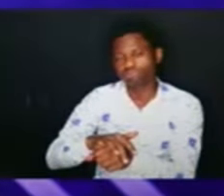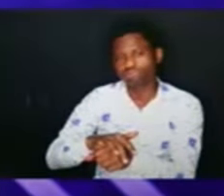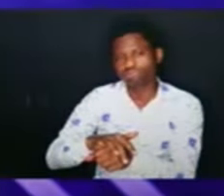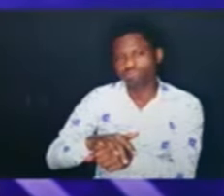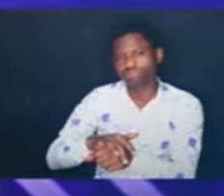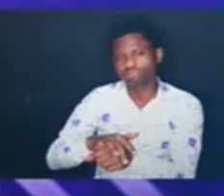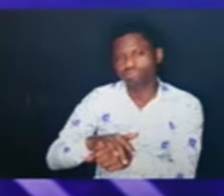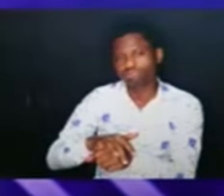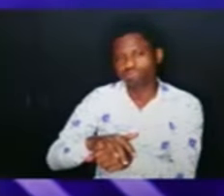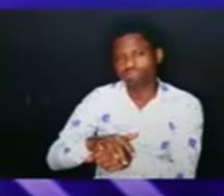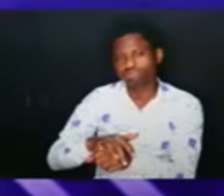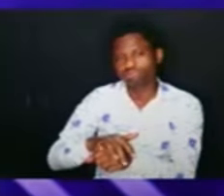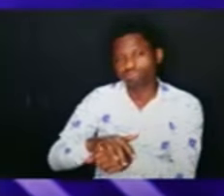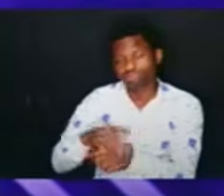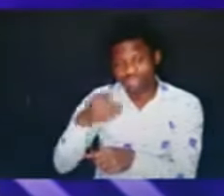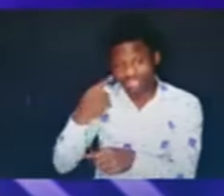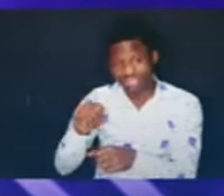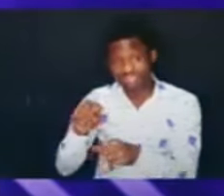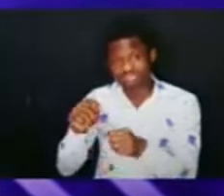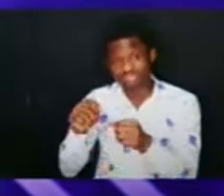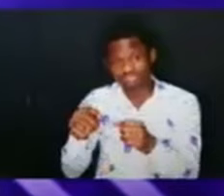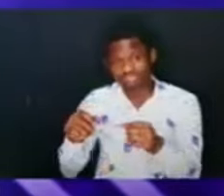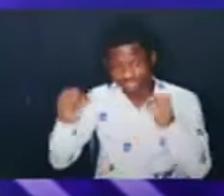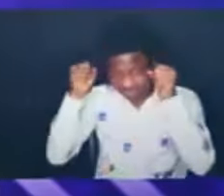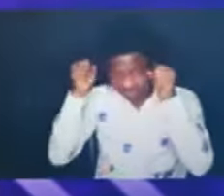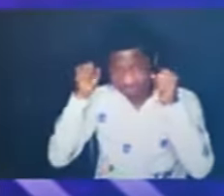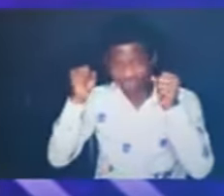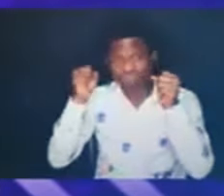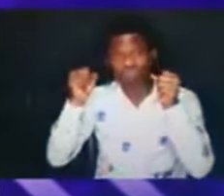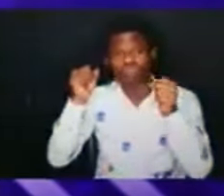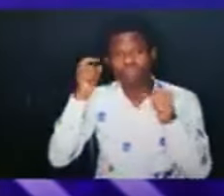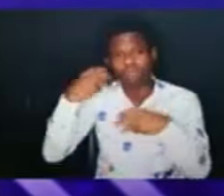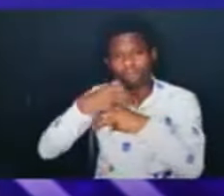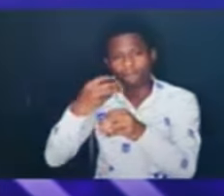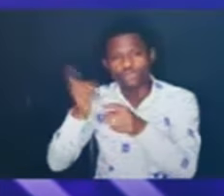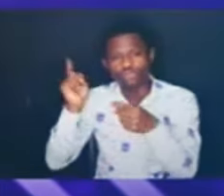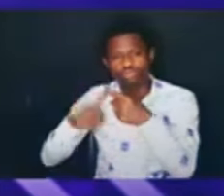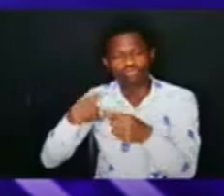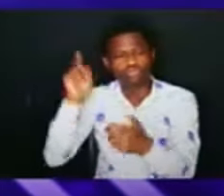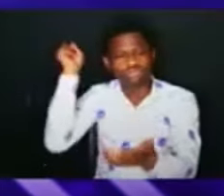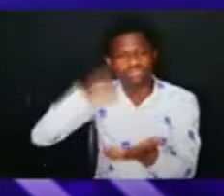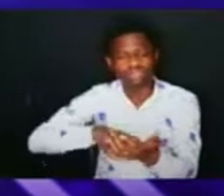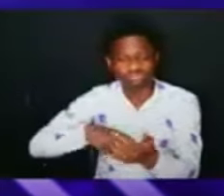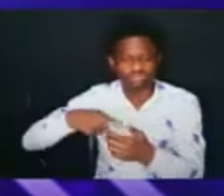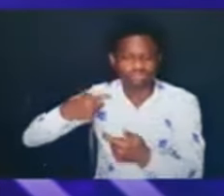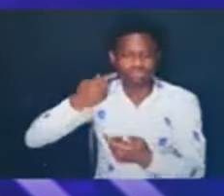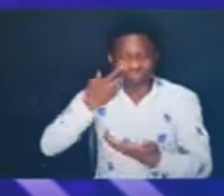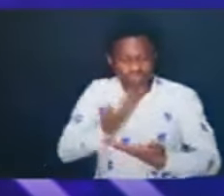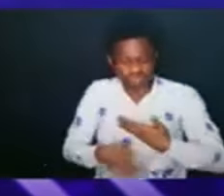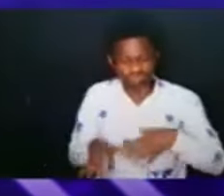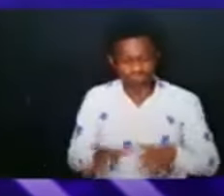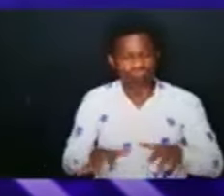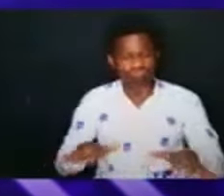covenant. The commitment he made to 1,000 generations, he will